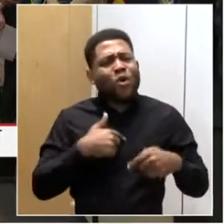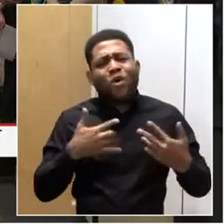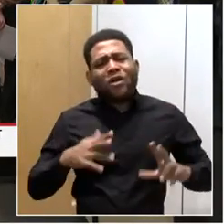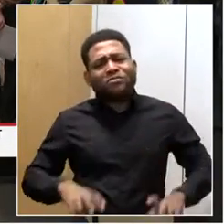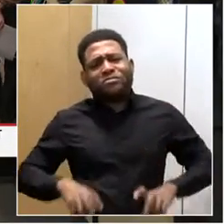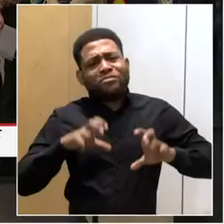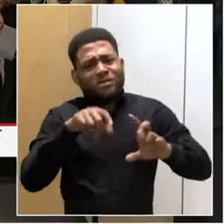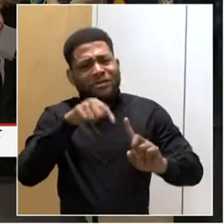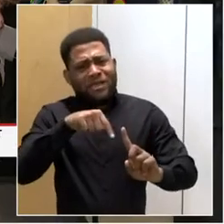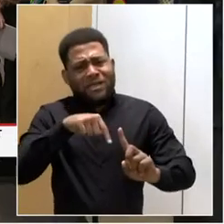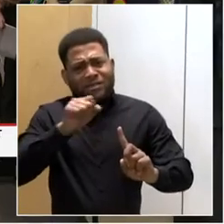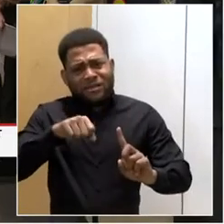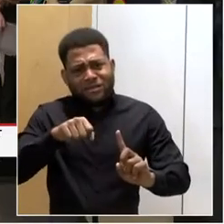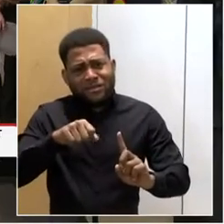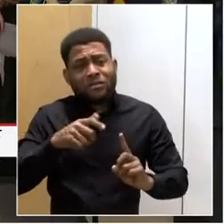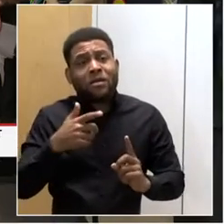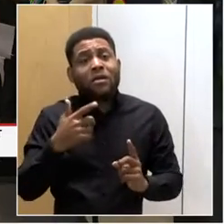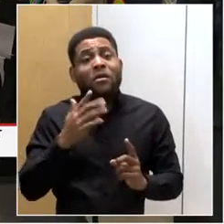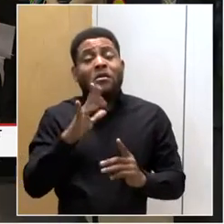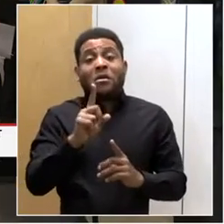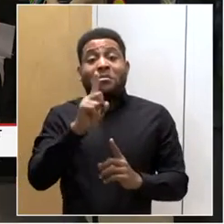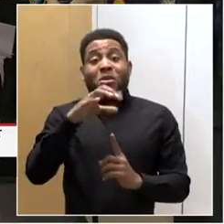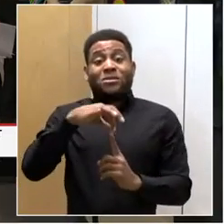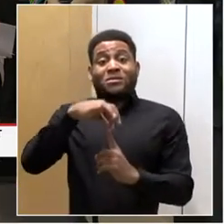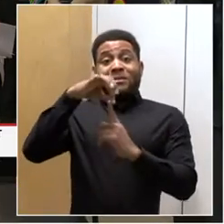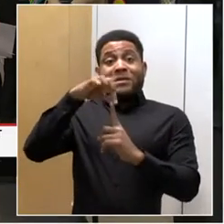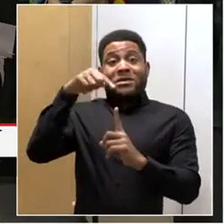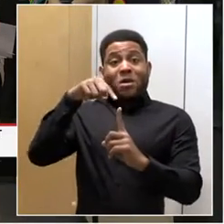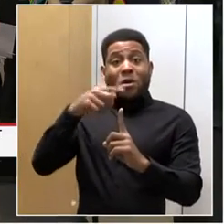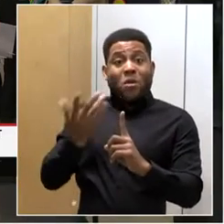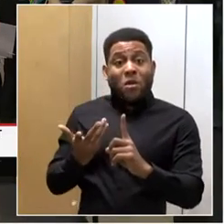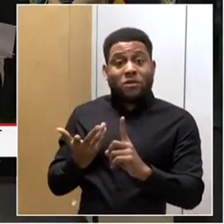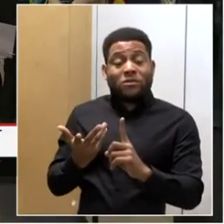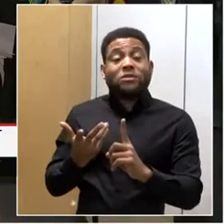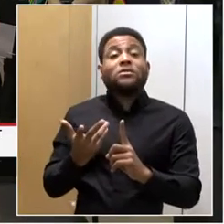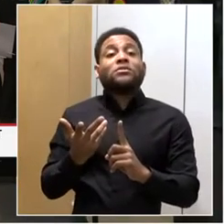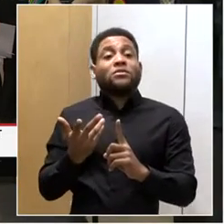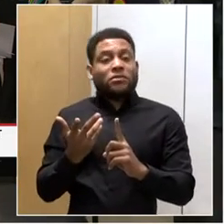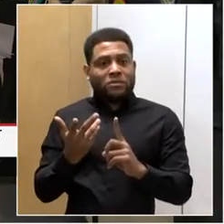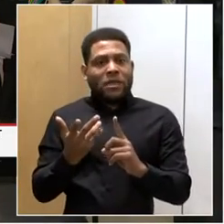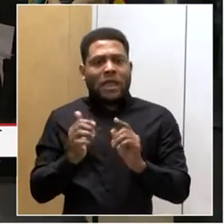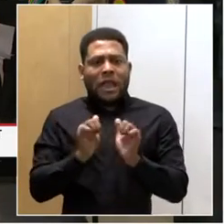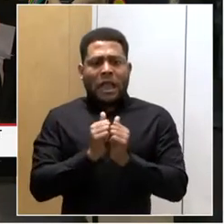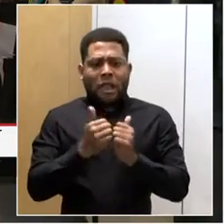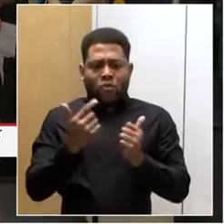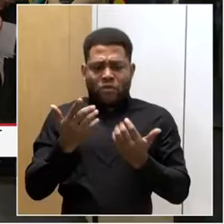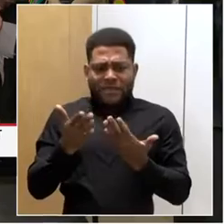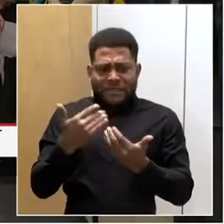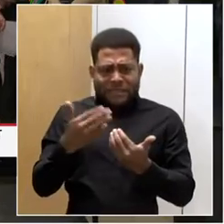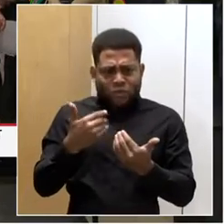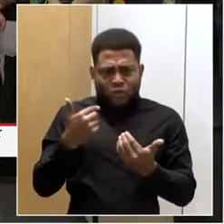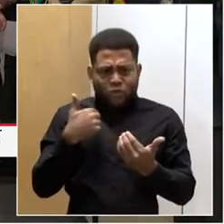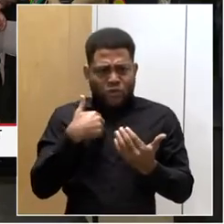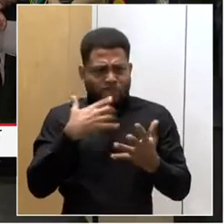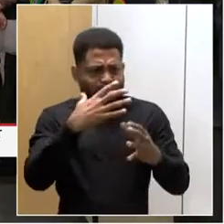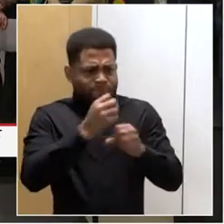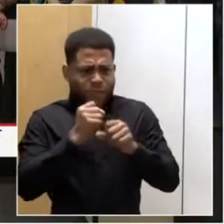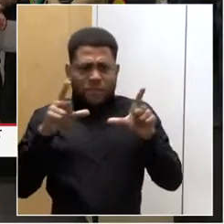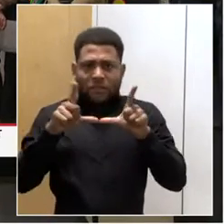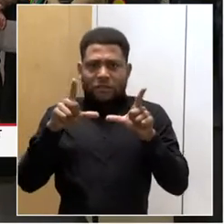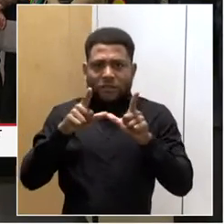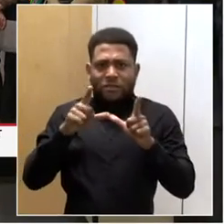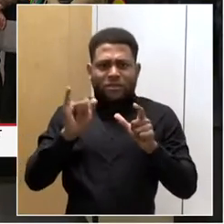and specifically to talk about how it will be easier to do business with us. So with that, I'm going to